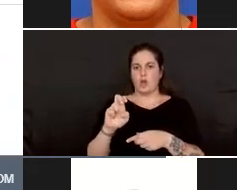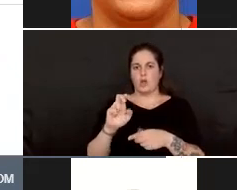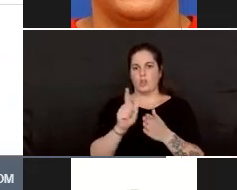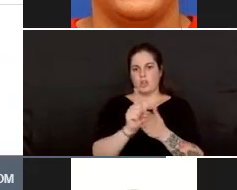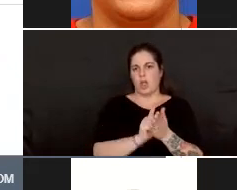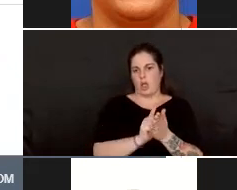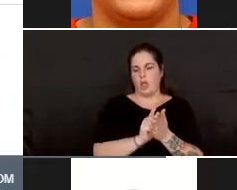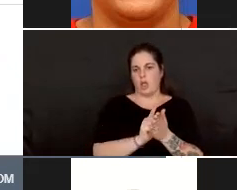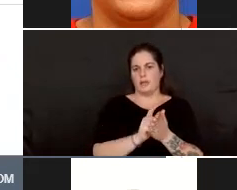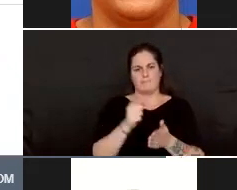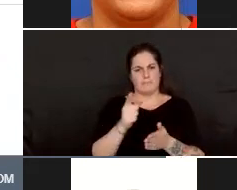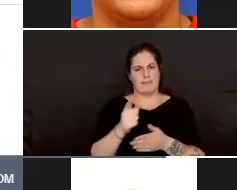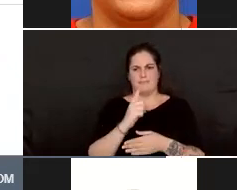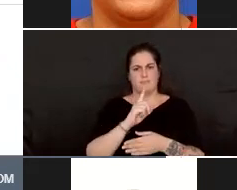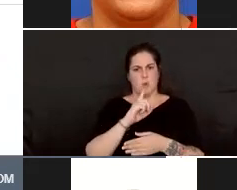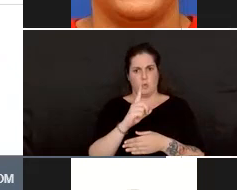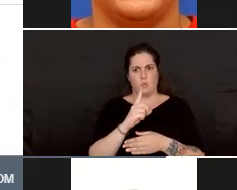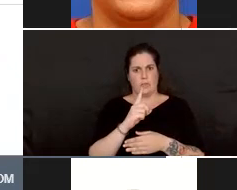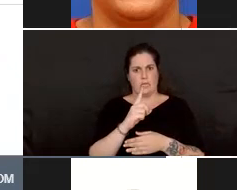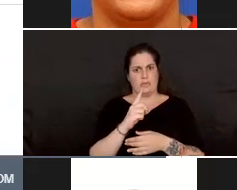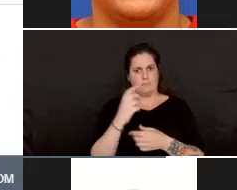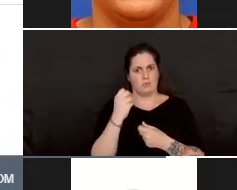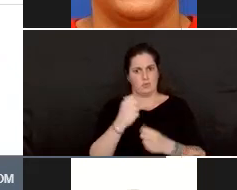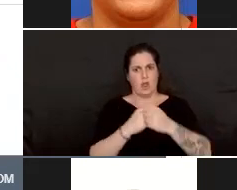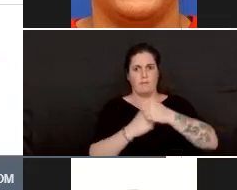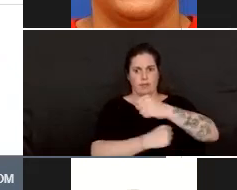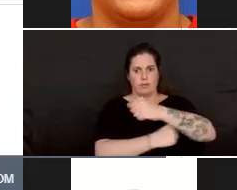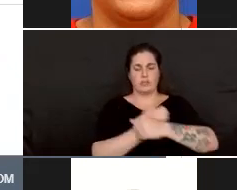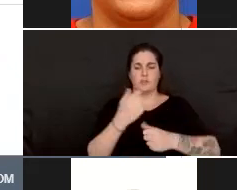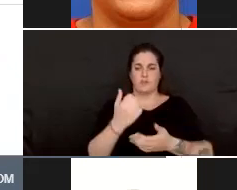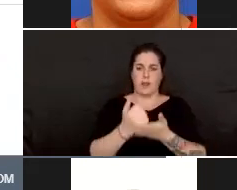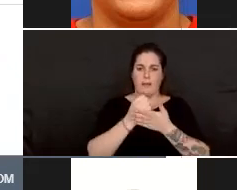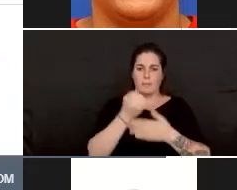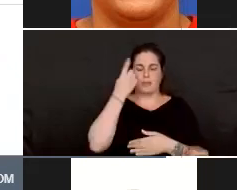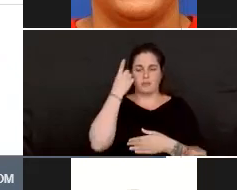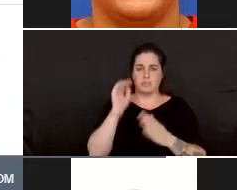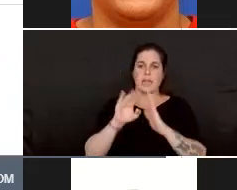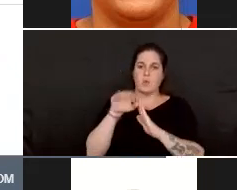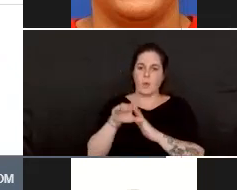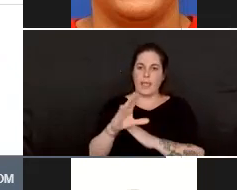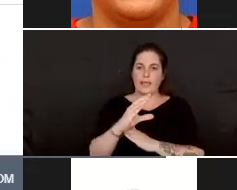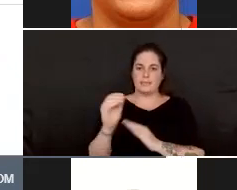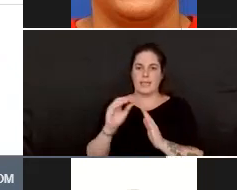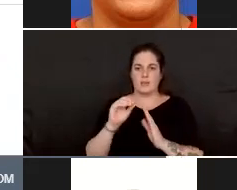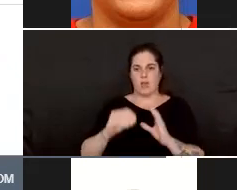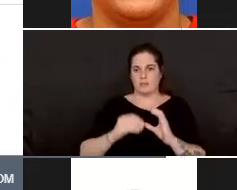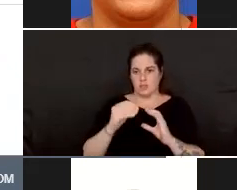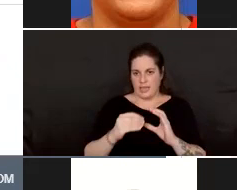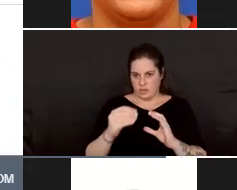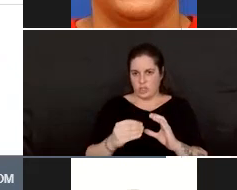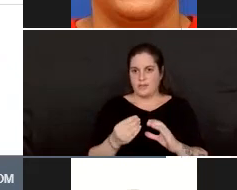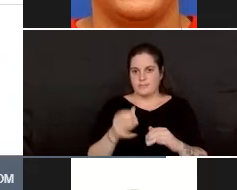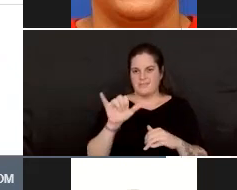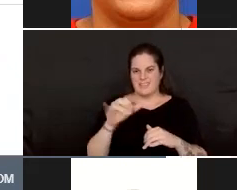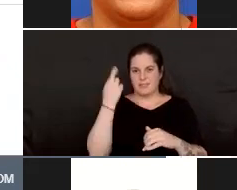was very instrumental in helping us to understand oscillations and waves. And that's why it's named after